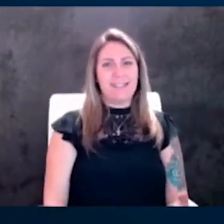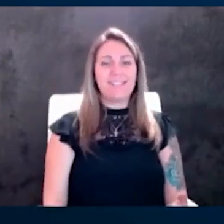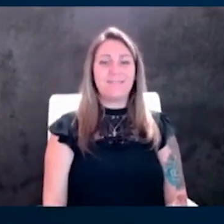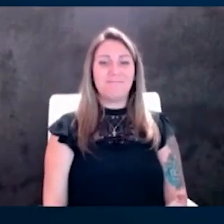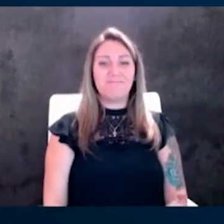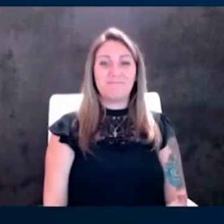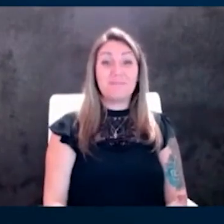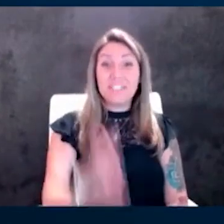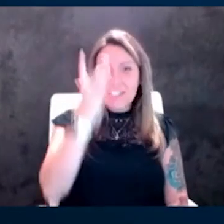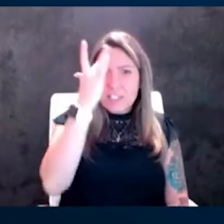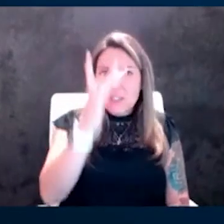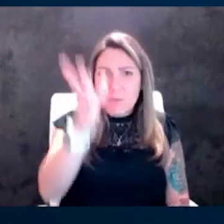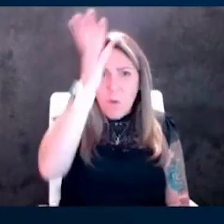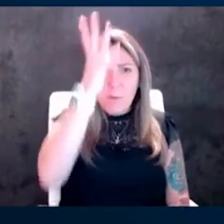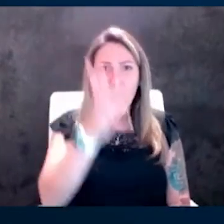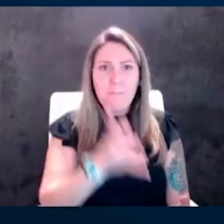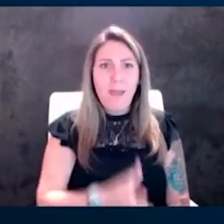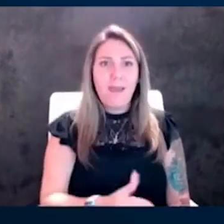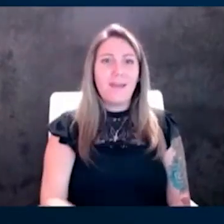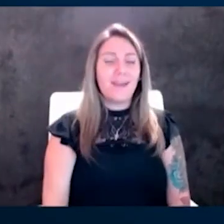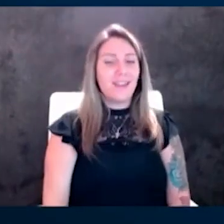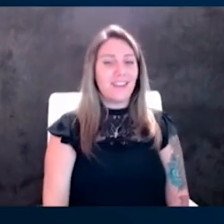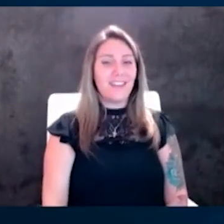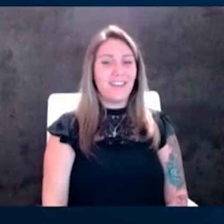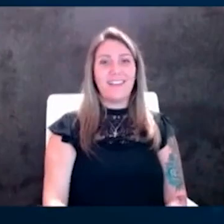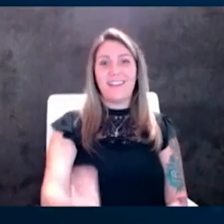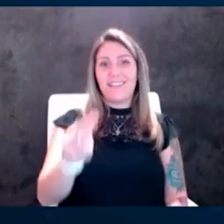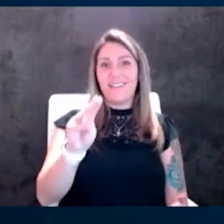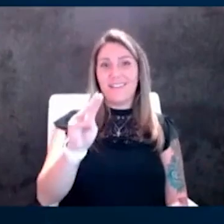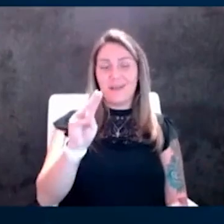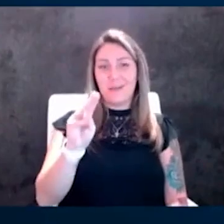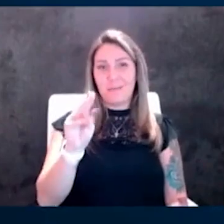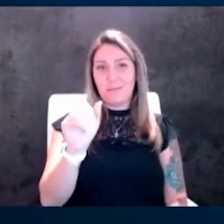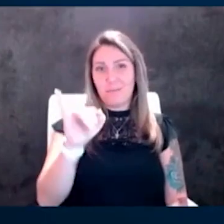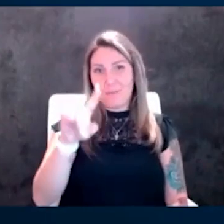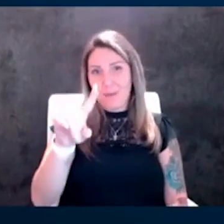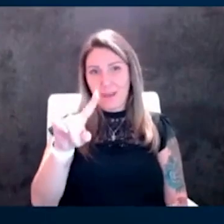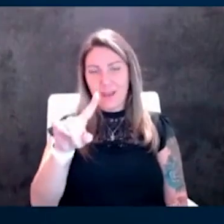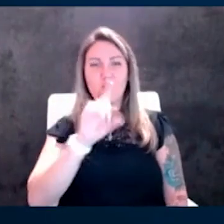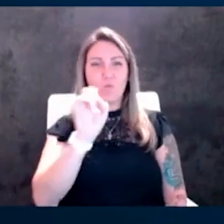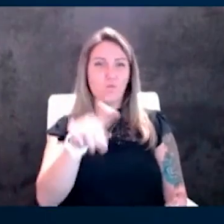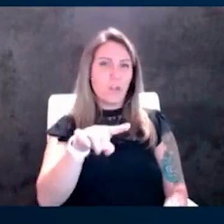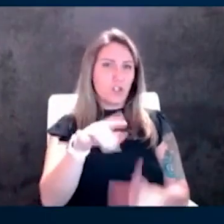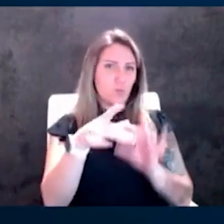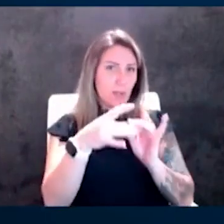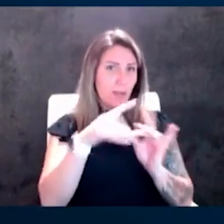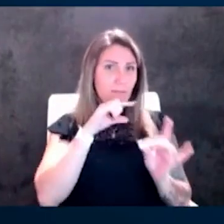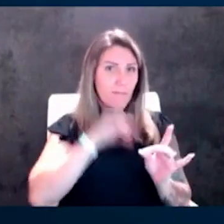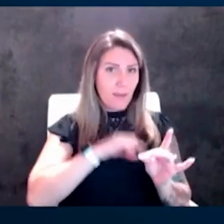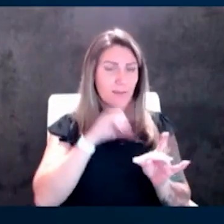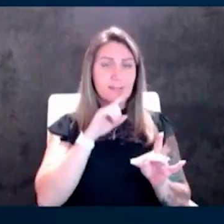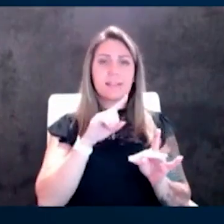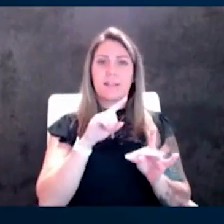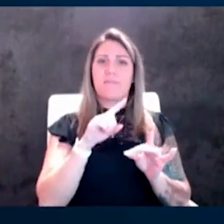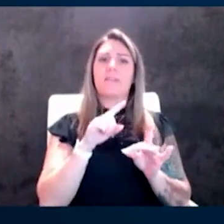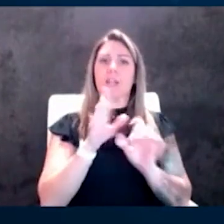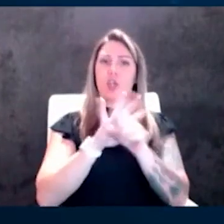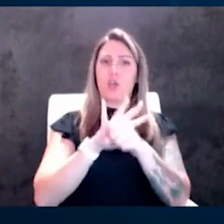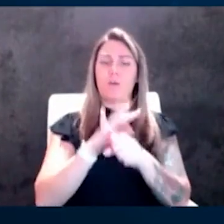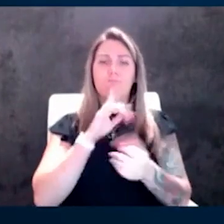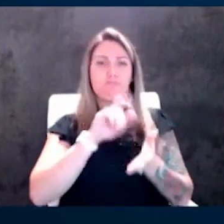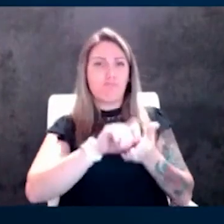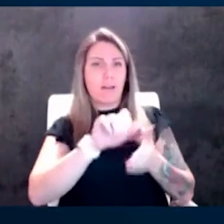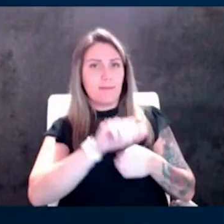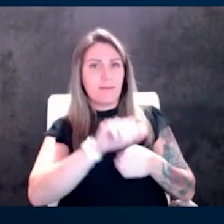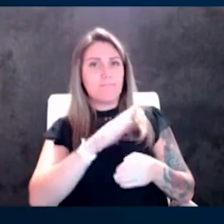man. Nate has a question. This is about Thanksgiving and COVID. He writes, my sister-in-law's family had